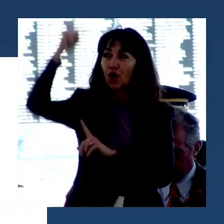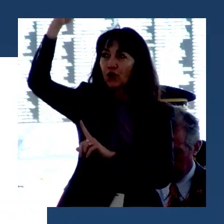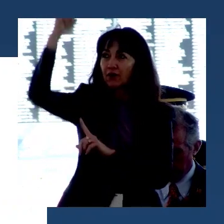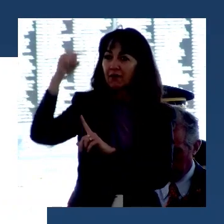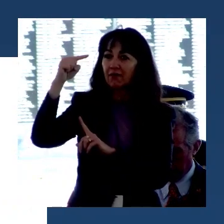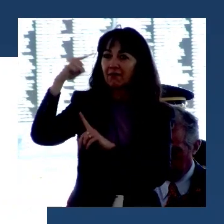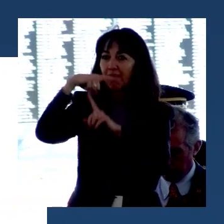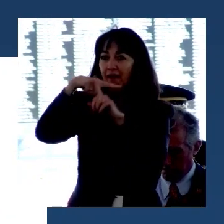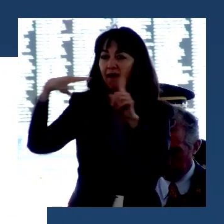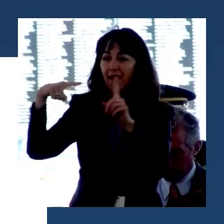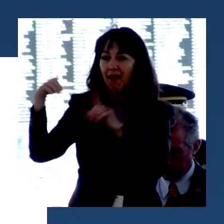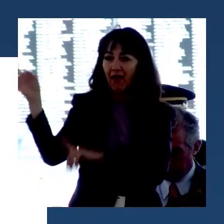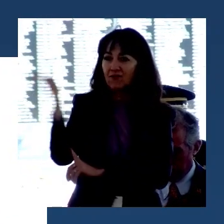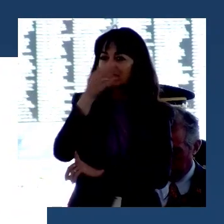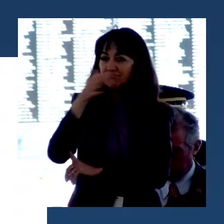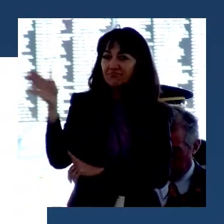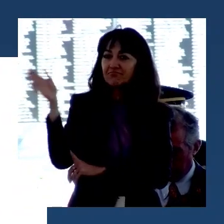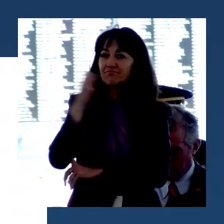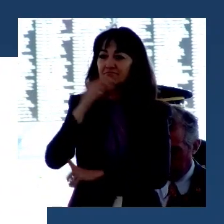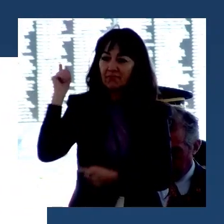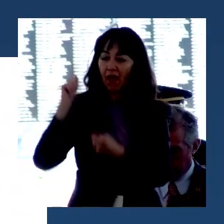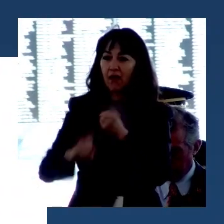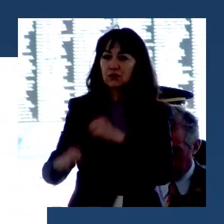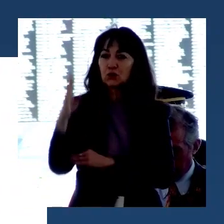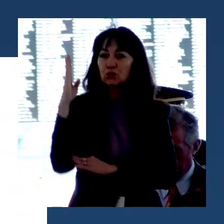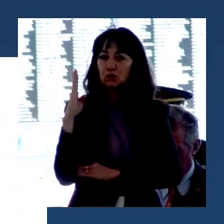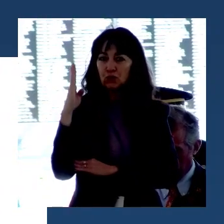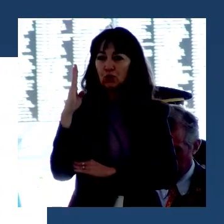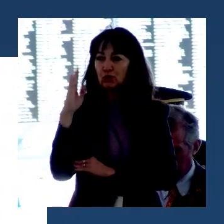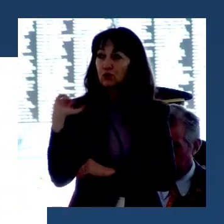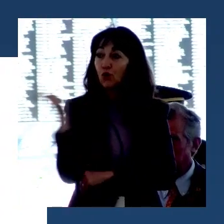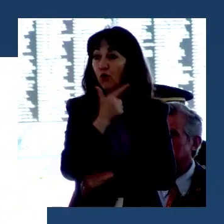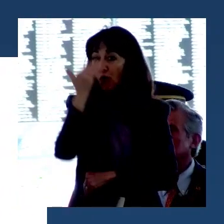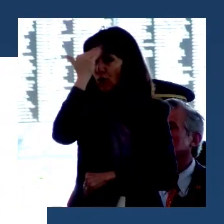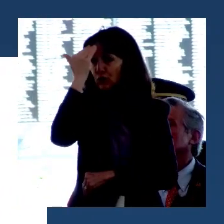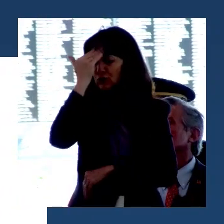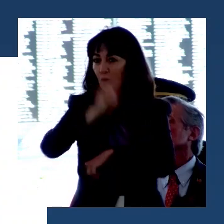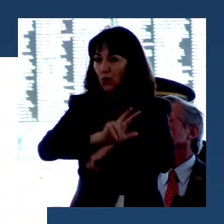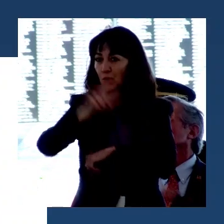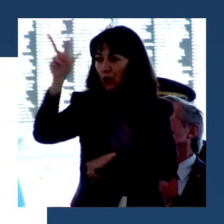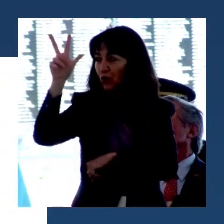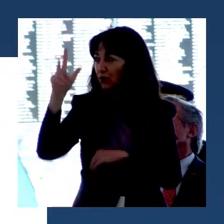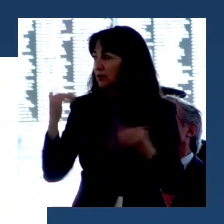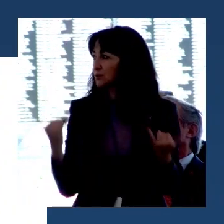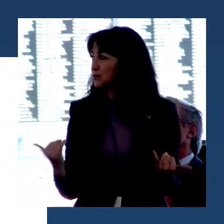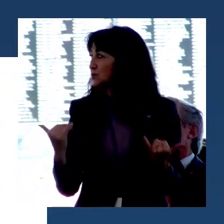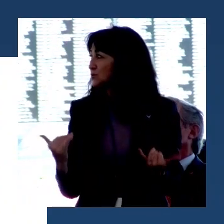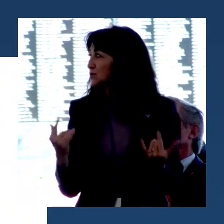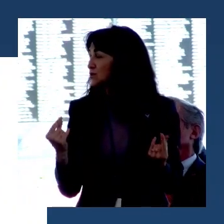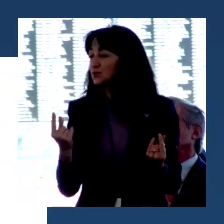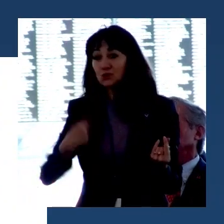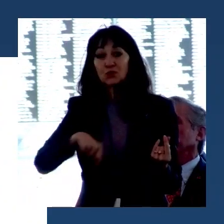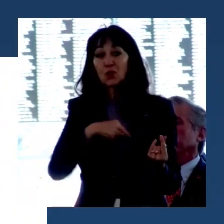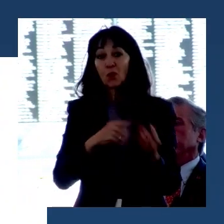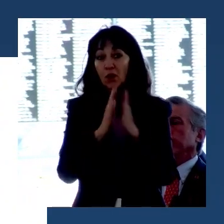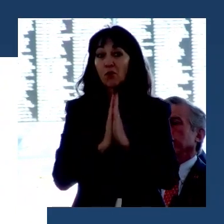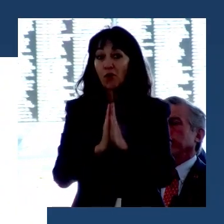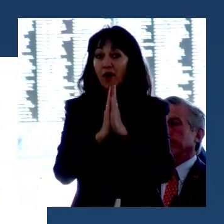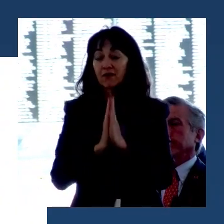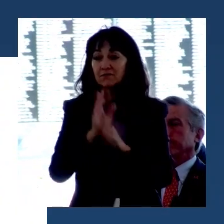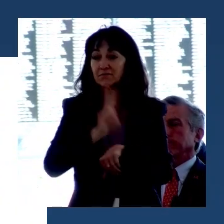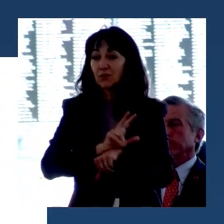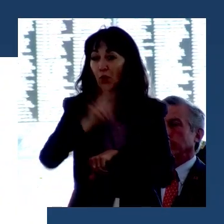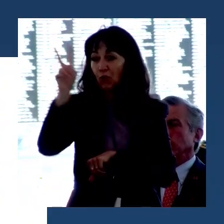those of us raised in faith families and community know at 3 o'clock, what do we do today? We pray. And we